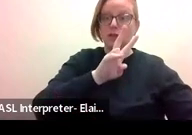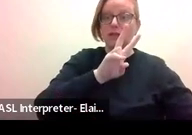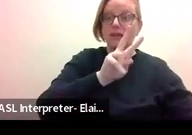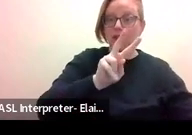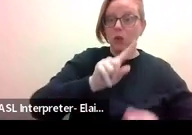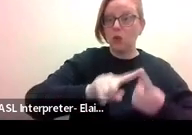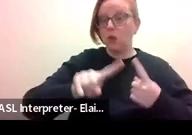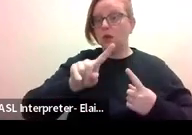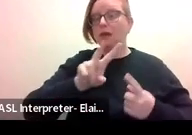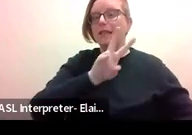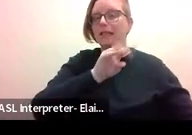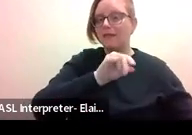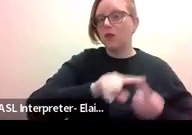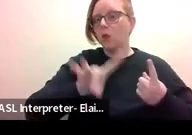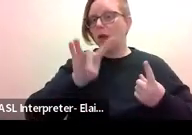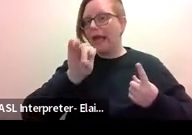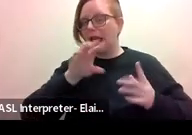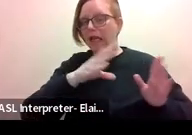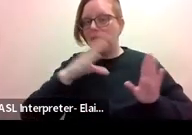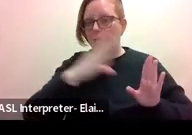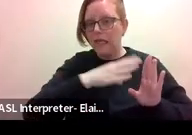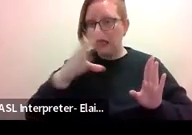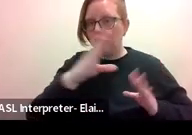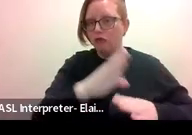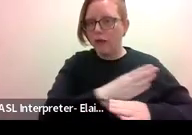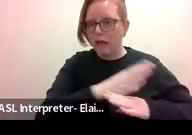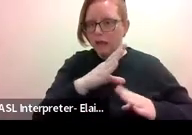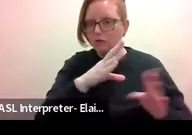All right, what about the goal?